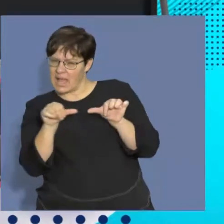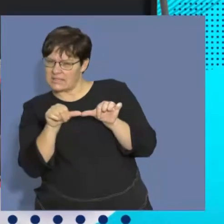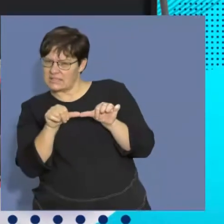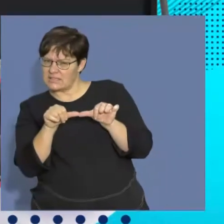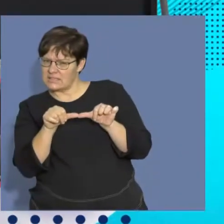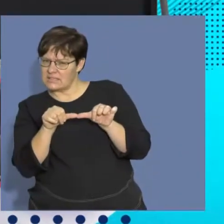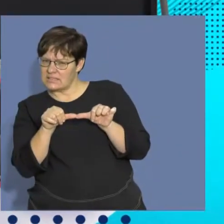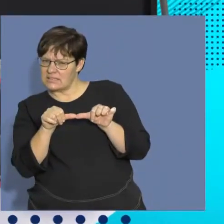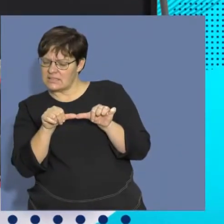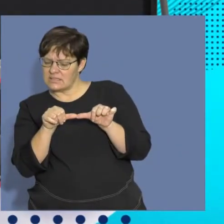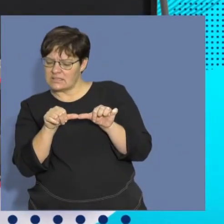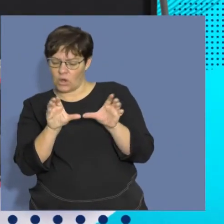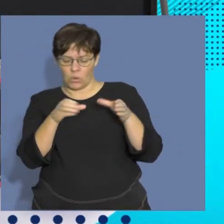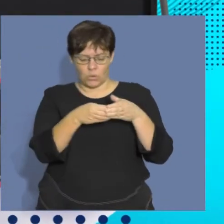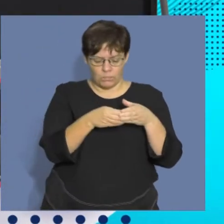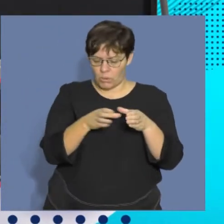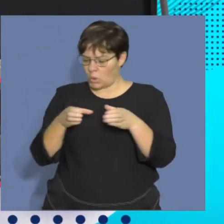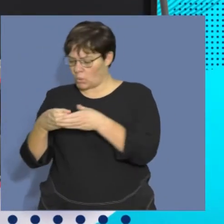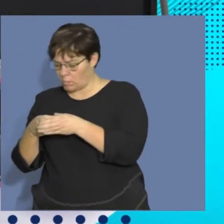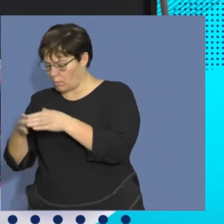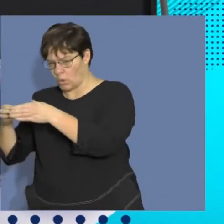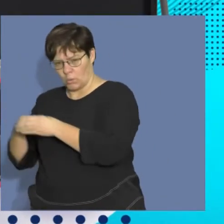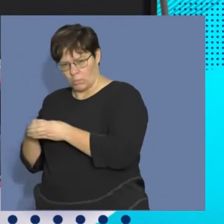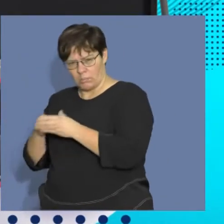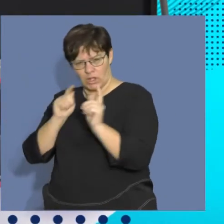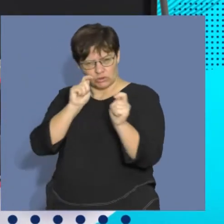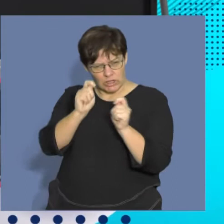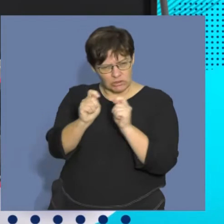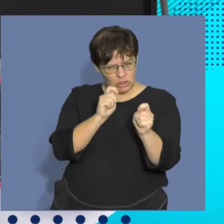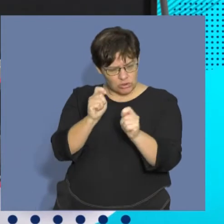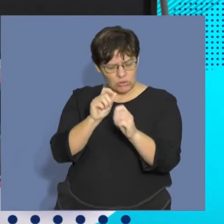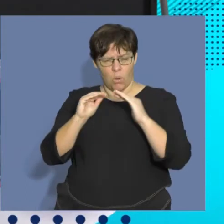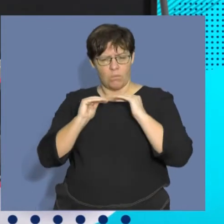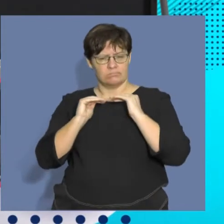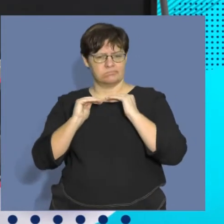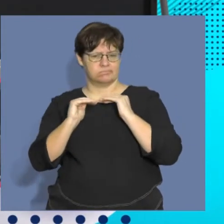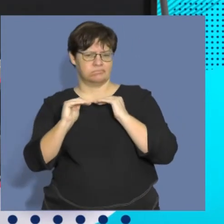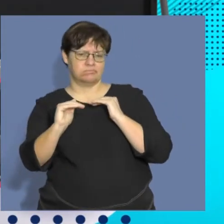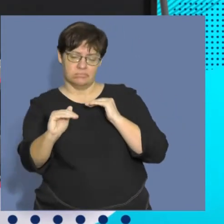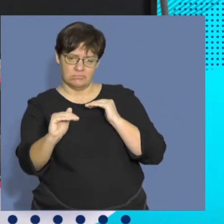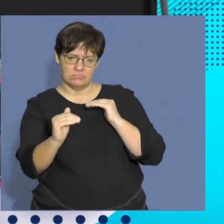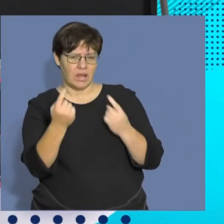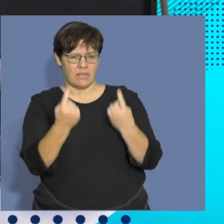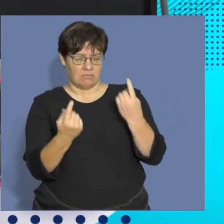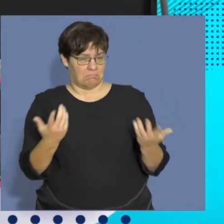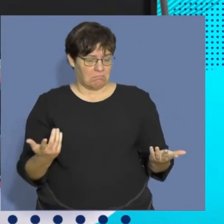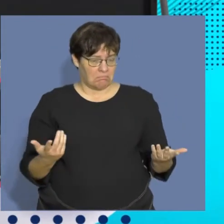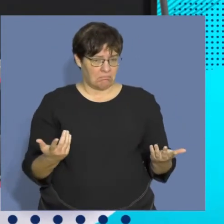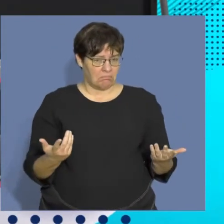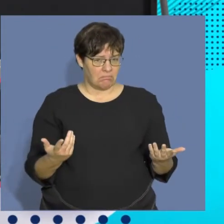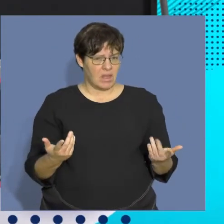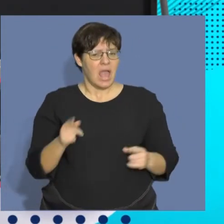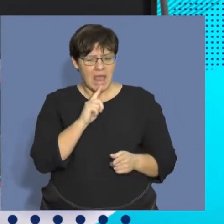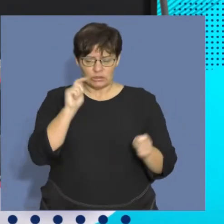size of the population, does it change or is it steady all the time, and what causes